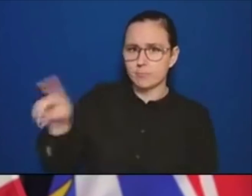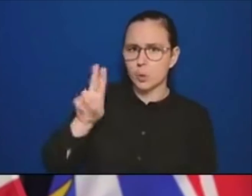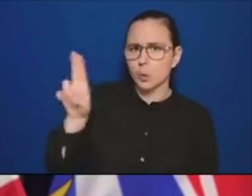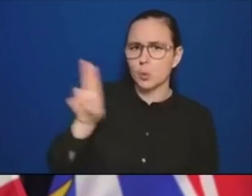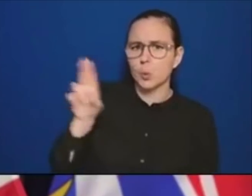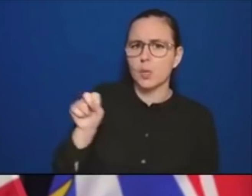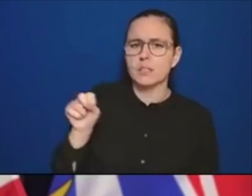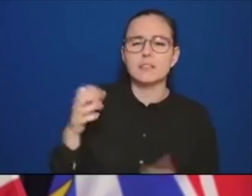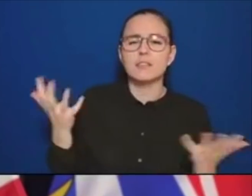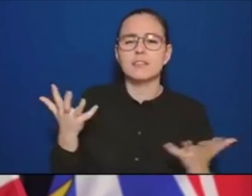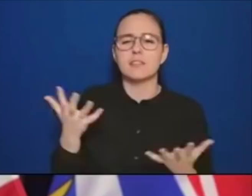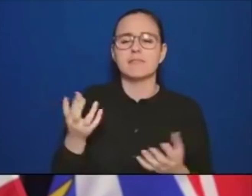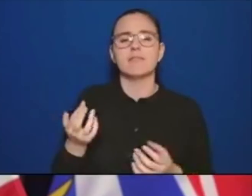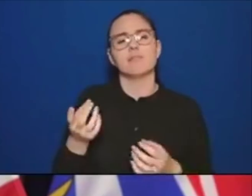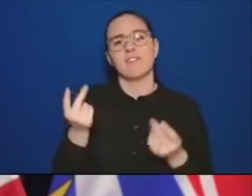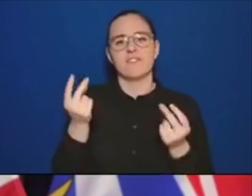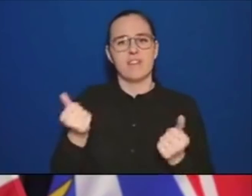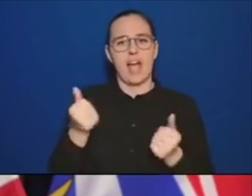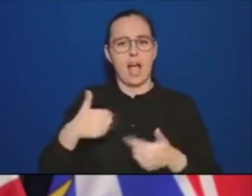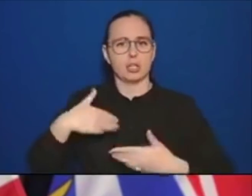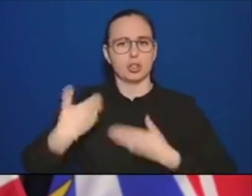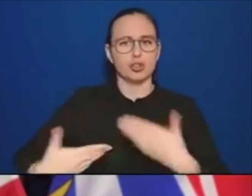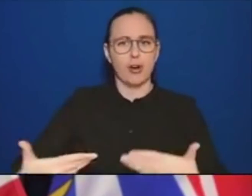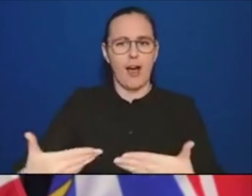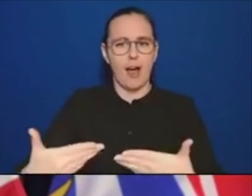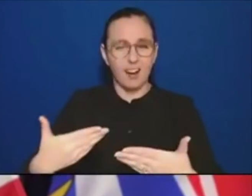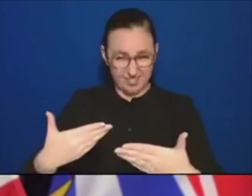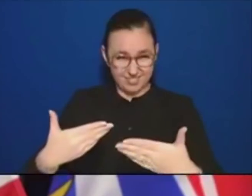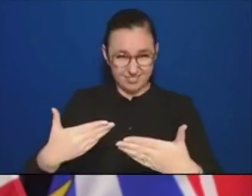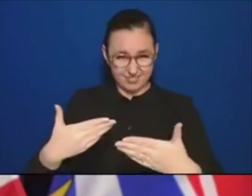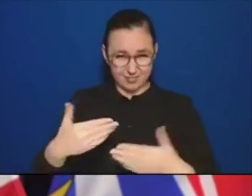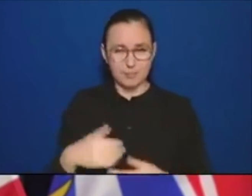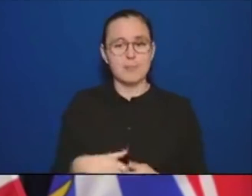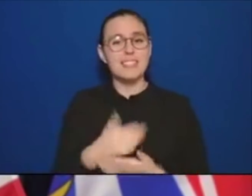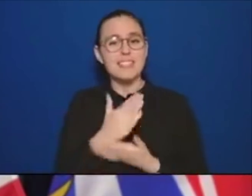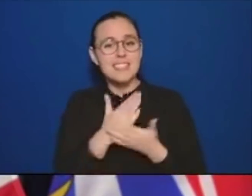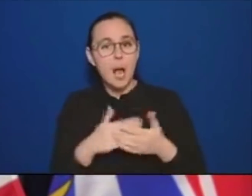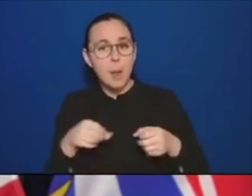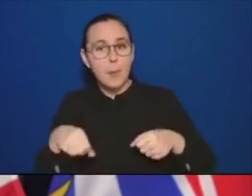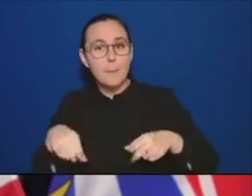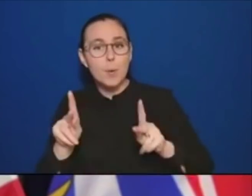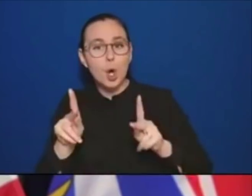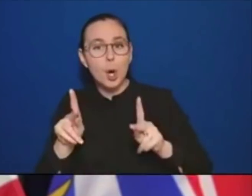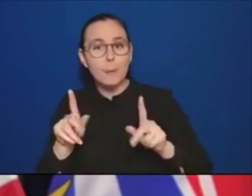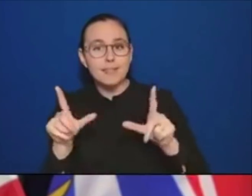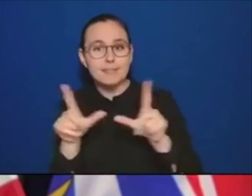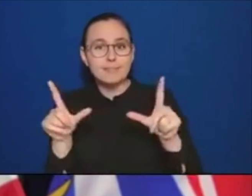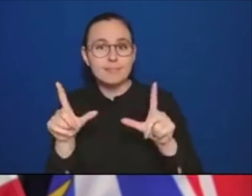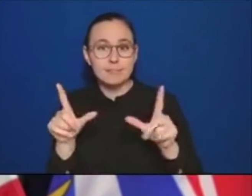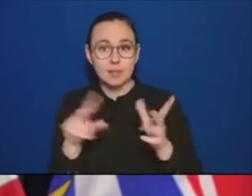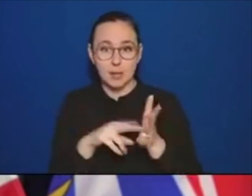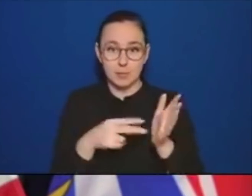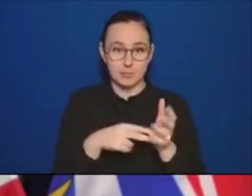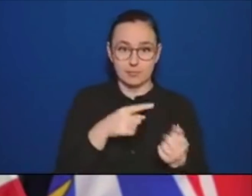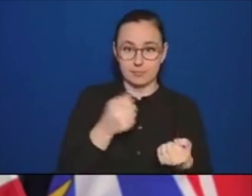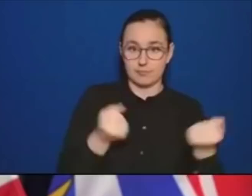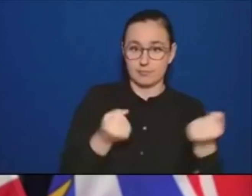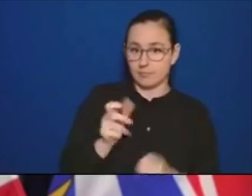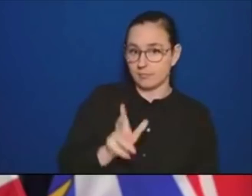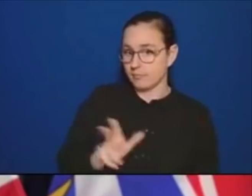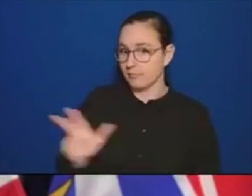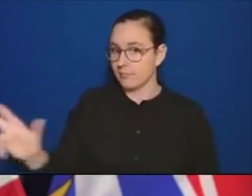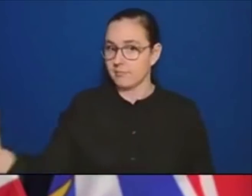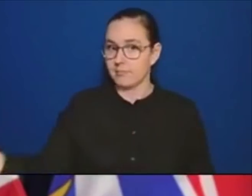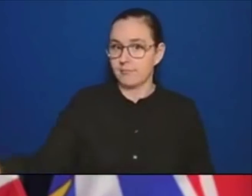States responded, and they temporarily relaxed some of its permitting requirements so that those truckers could drive into the Washington state and re-enter Canada beyond